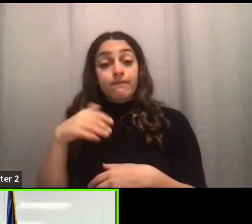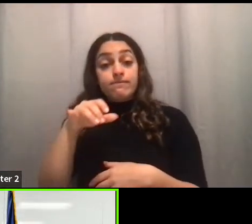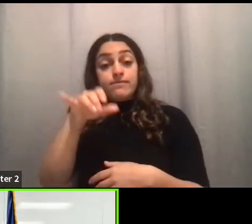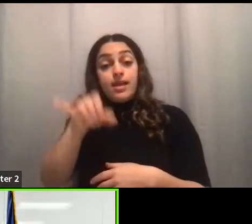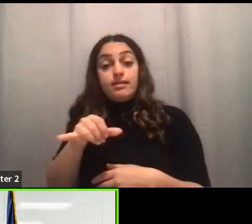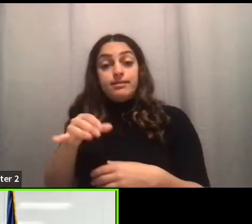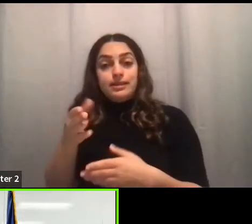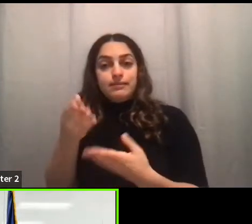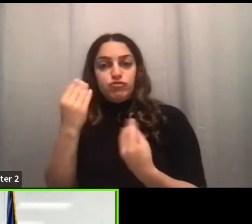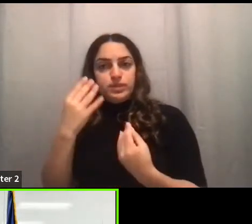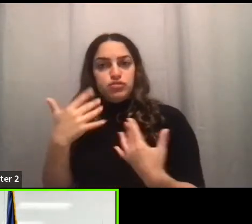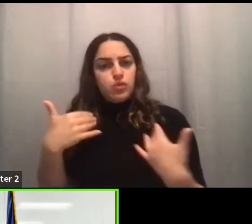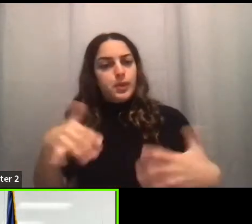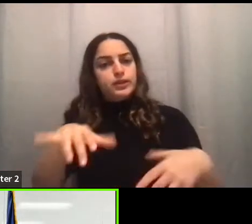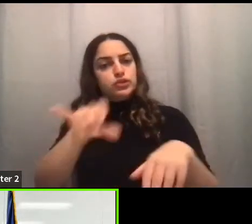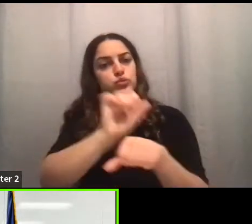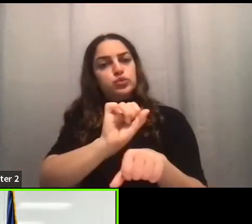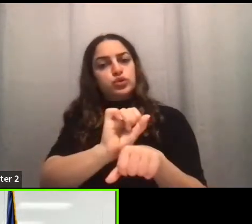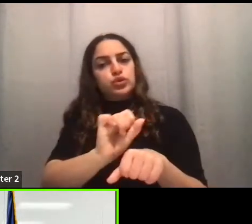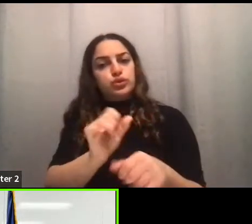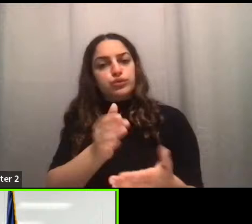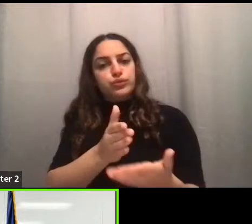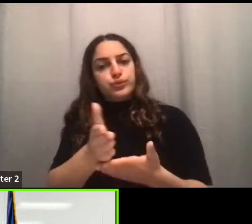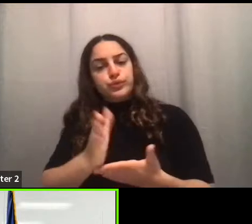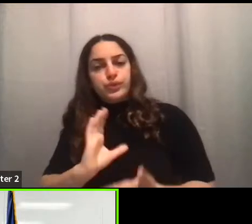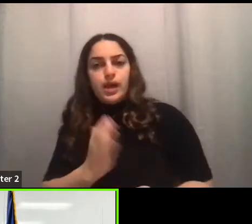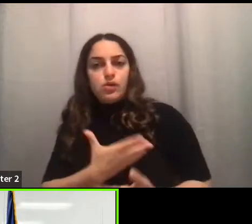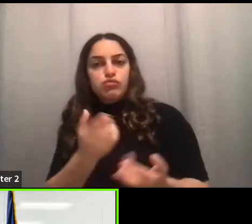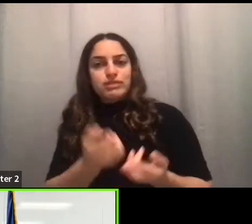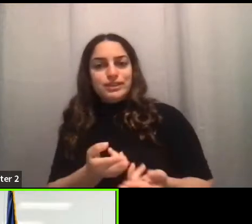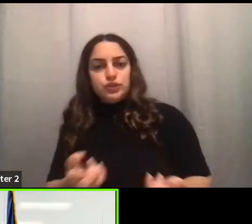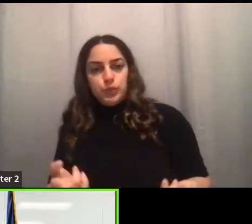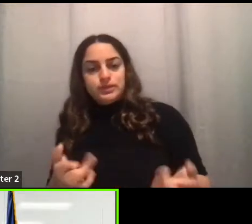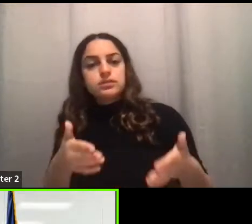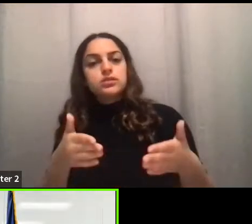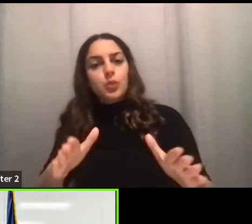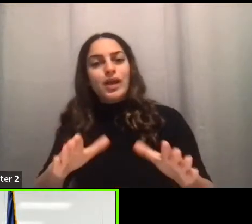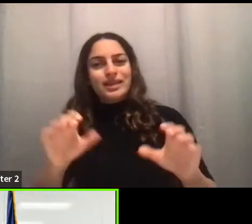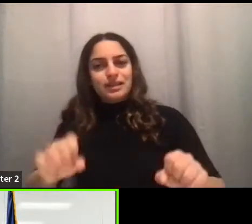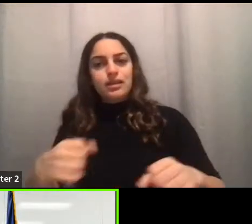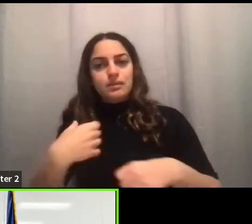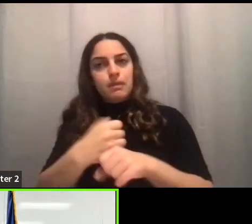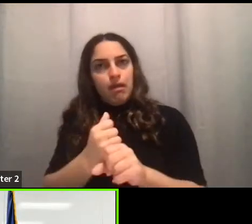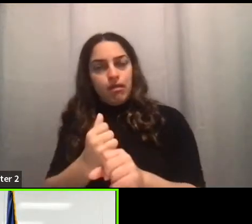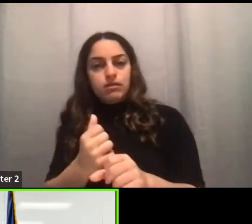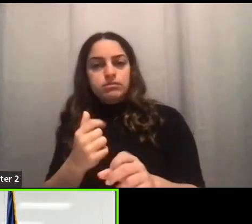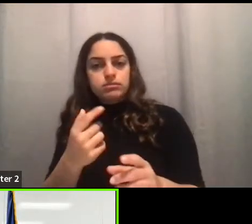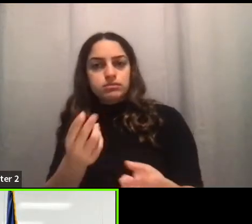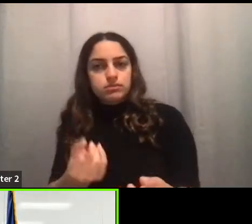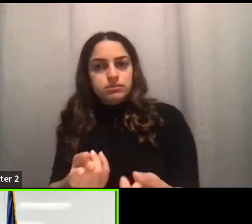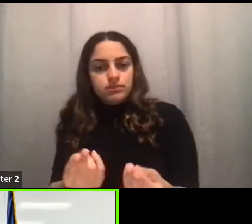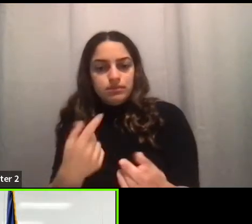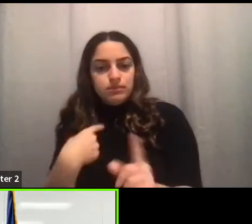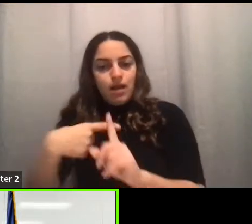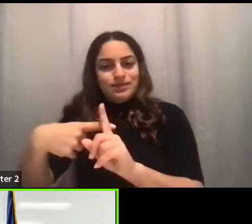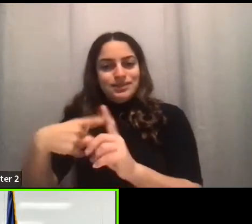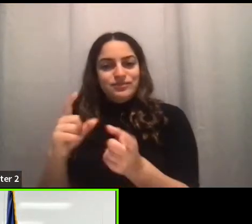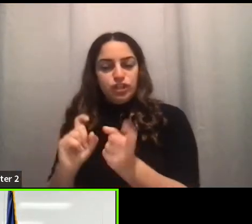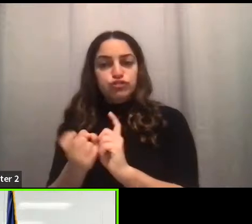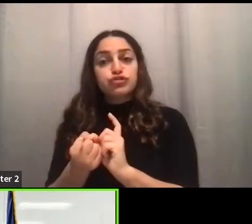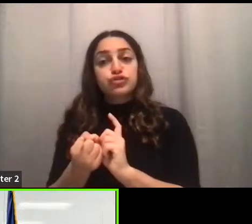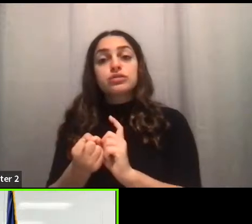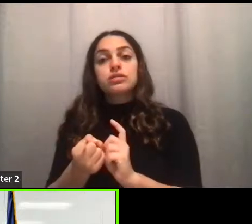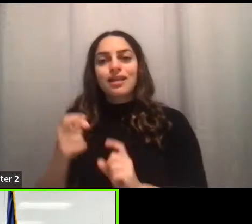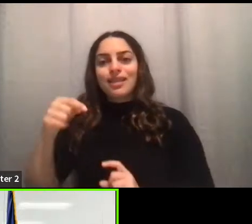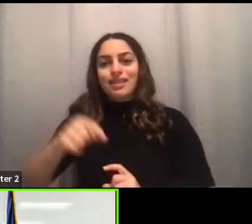work through marshalling our resources in ways that lead to tangible and positive change this is our